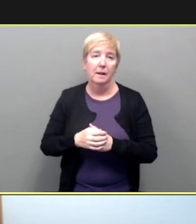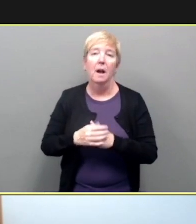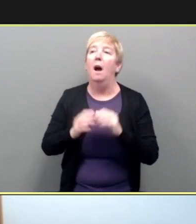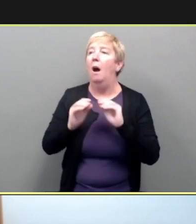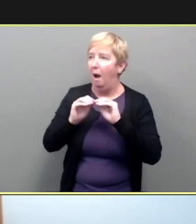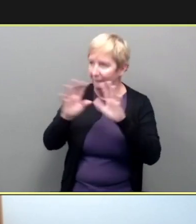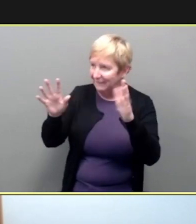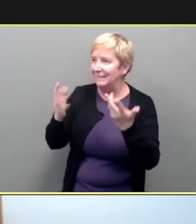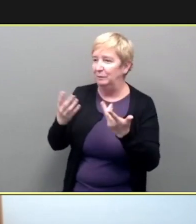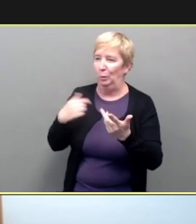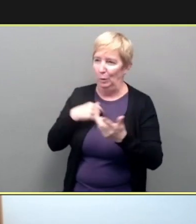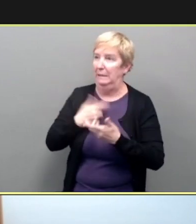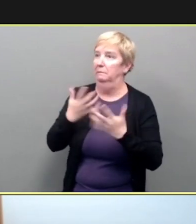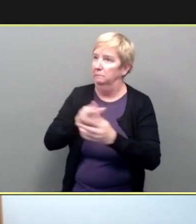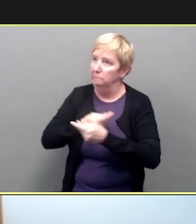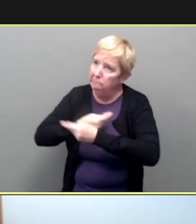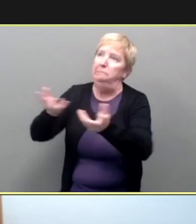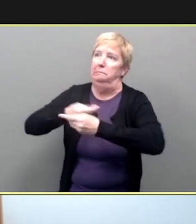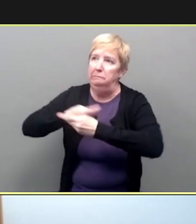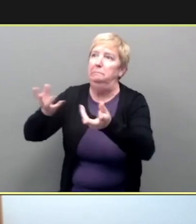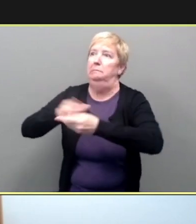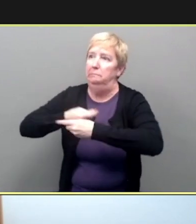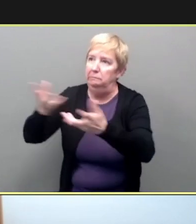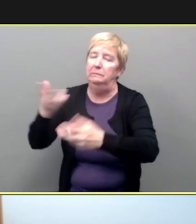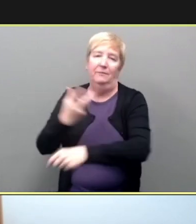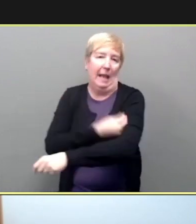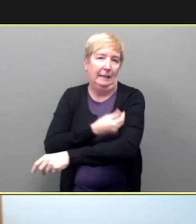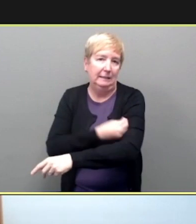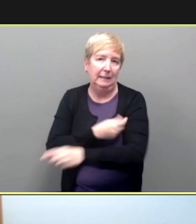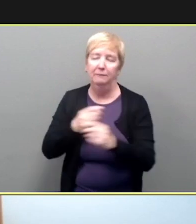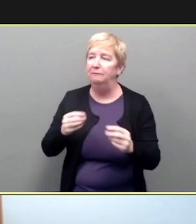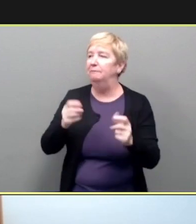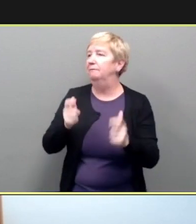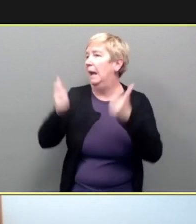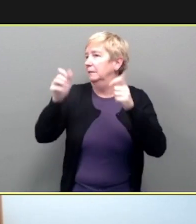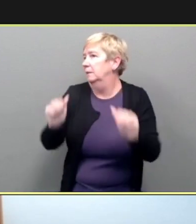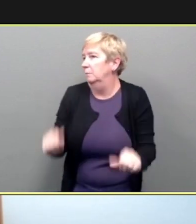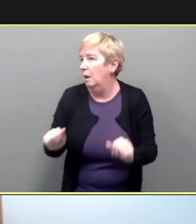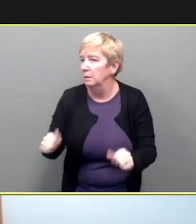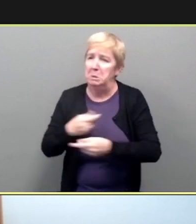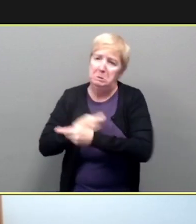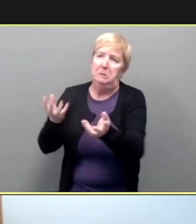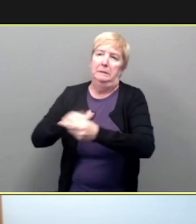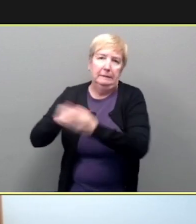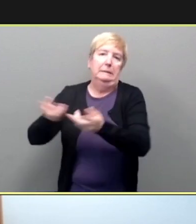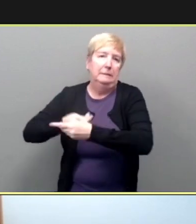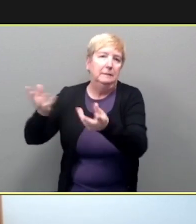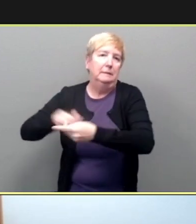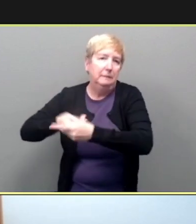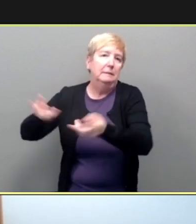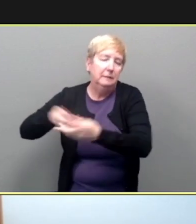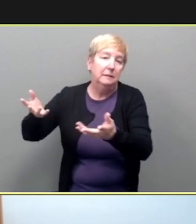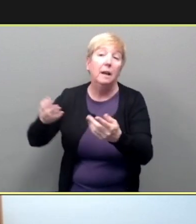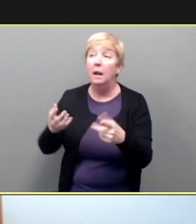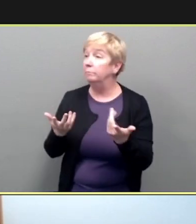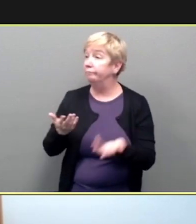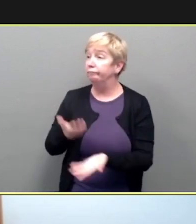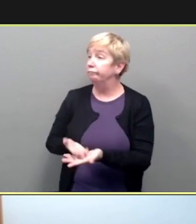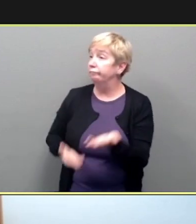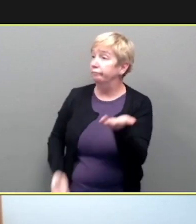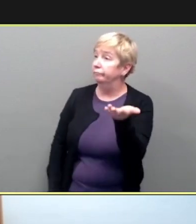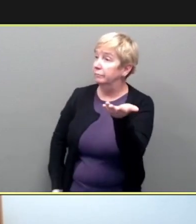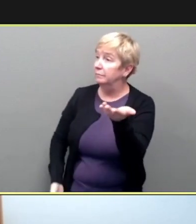out vaccines as swiftly as possible, and this is some clear evidence that